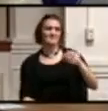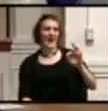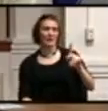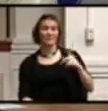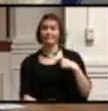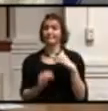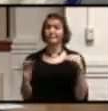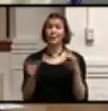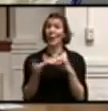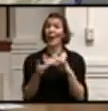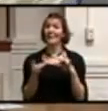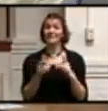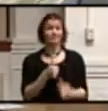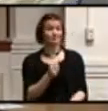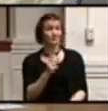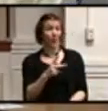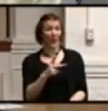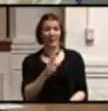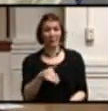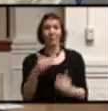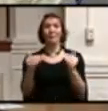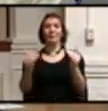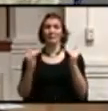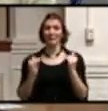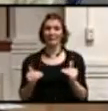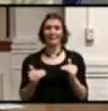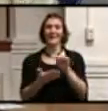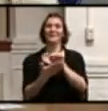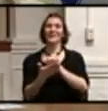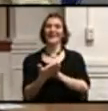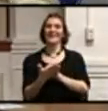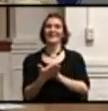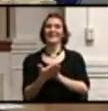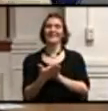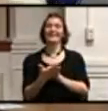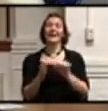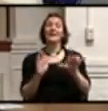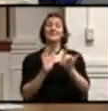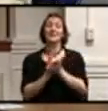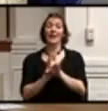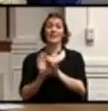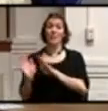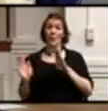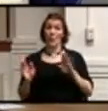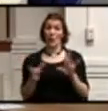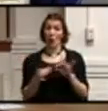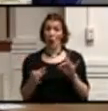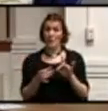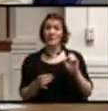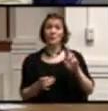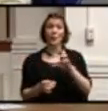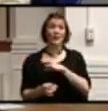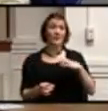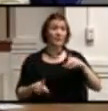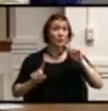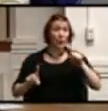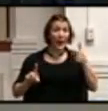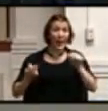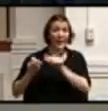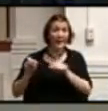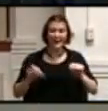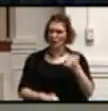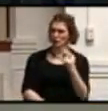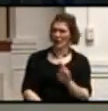have no comments. All right, and then the next matter on the agenda is Select Board comments and committee reports. Anybody from the Select Board?